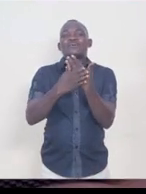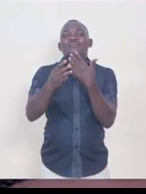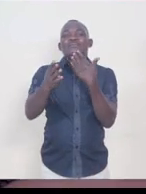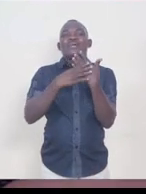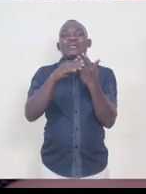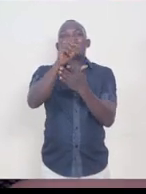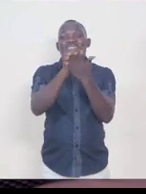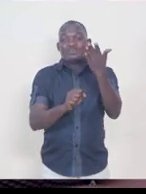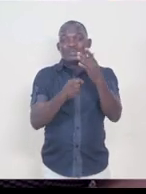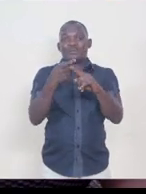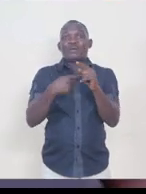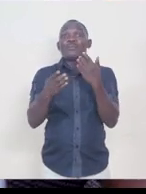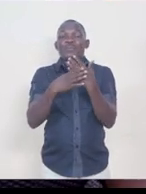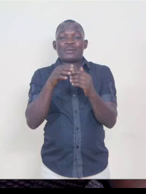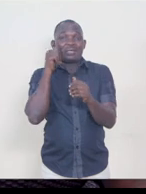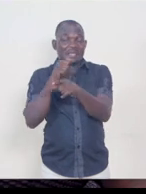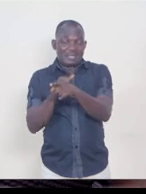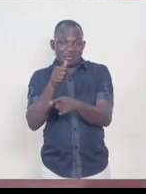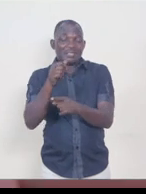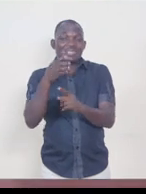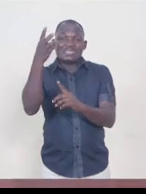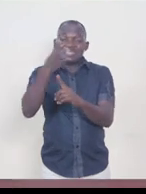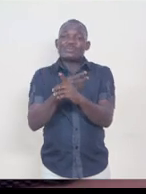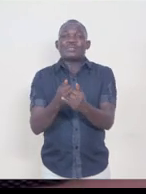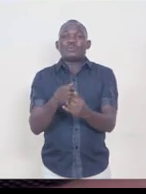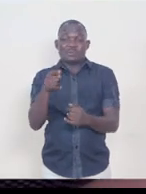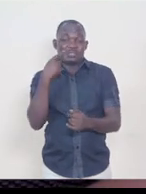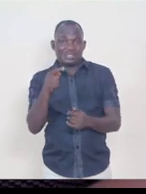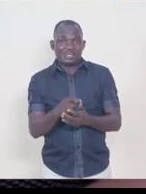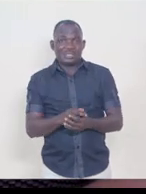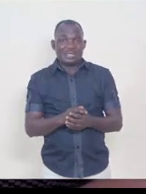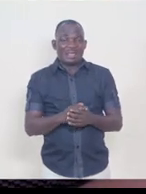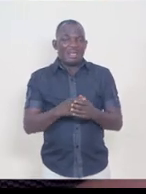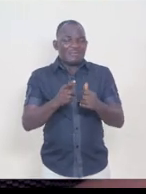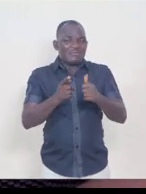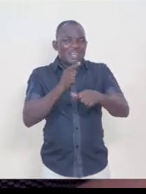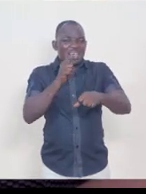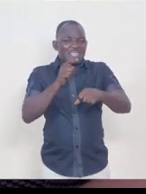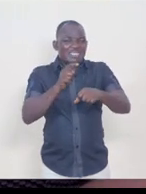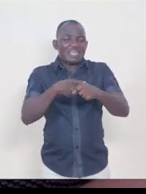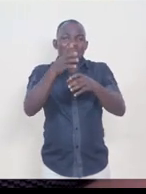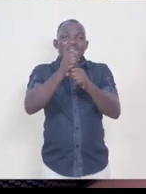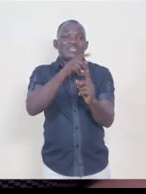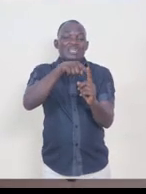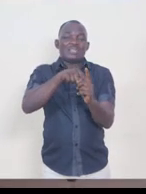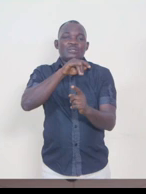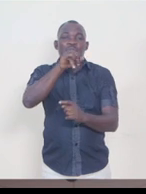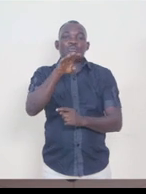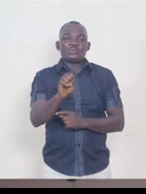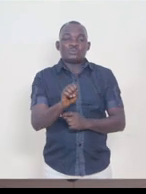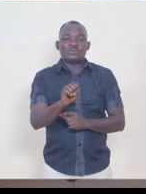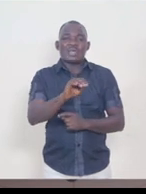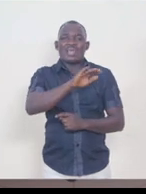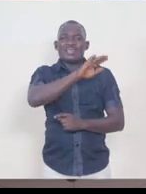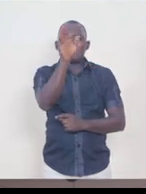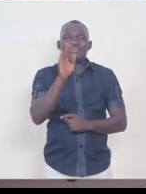the past 6 months. Yeah. As you can see here, after her first salary in June, she didn't